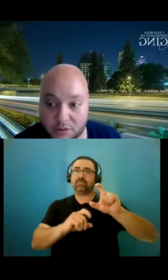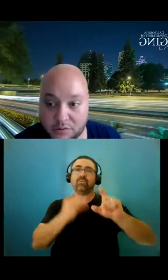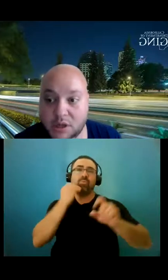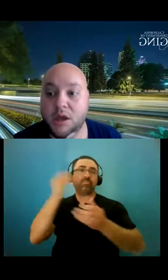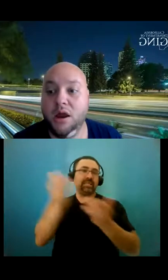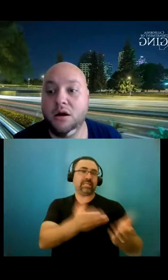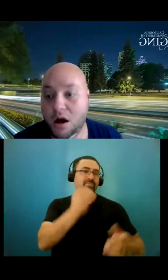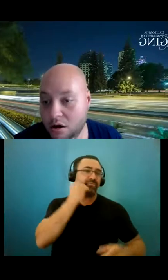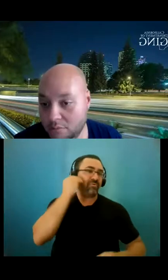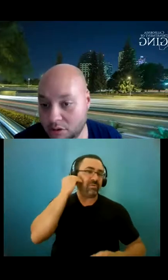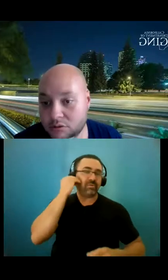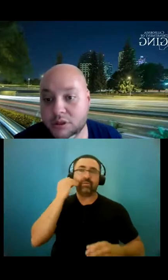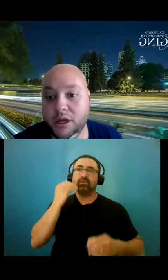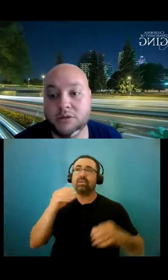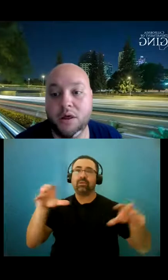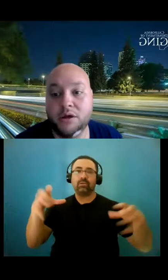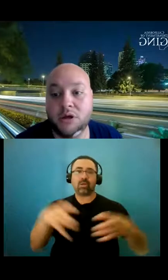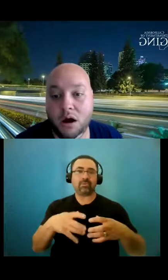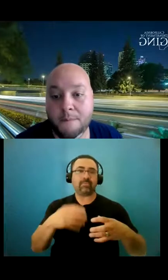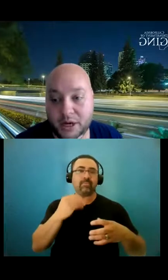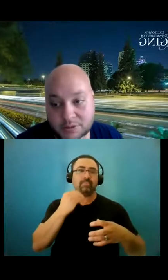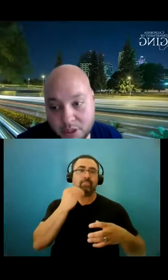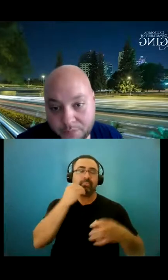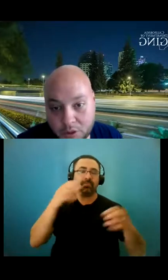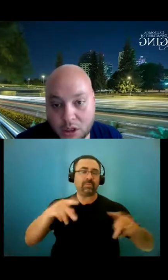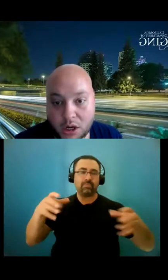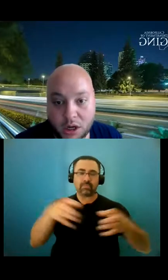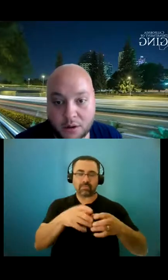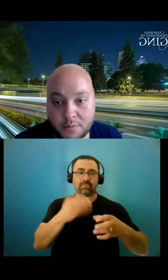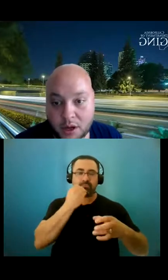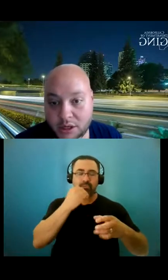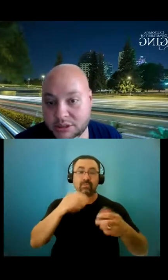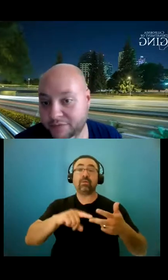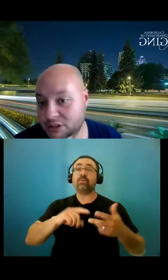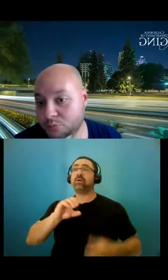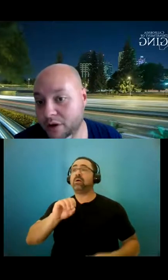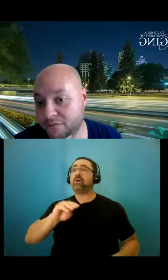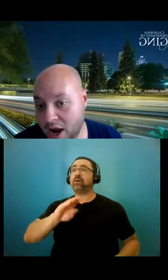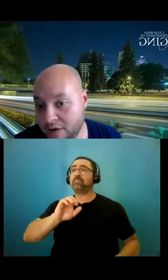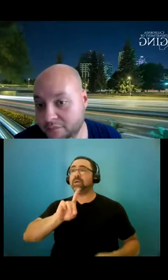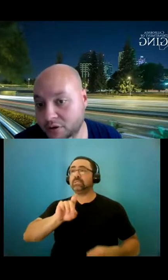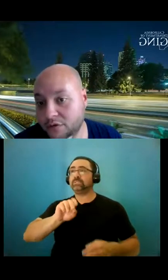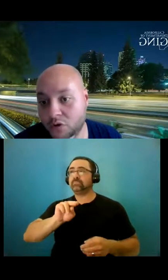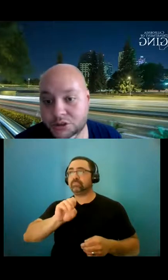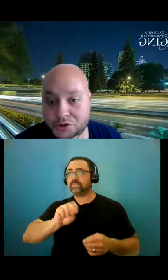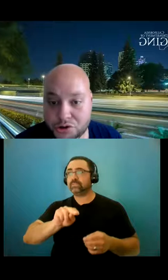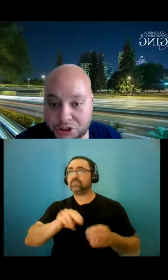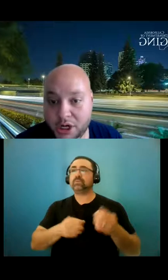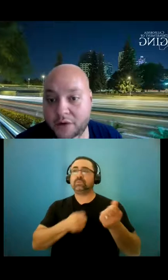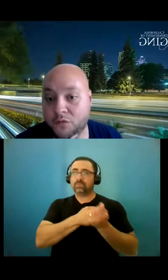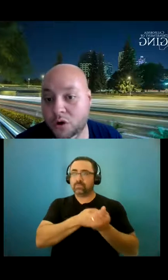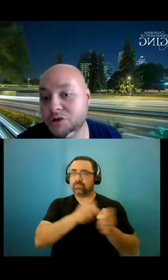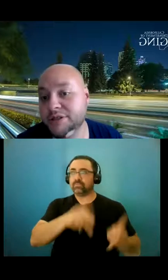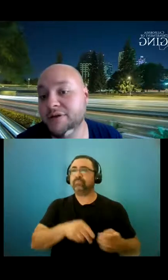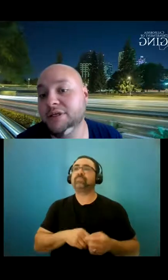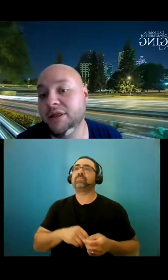delivered meals and congregate meals, as well as ombudsman. And it's $17.5 million for our senior nutrition